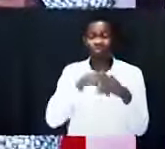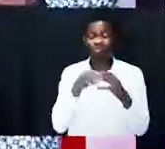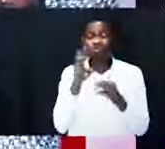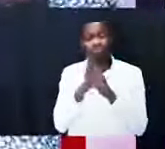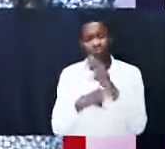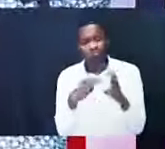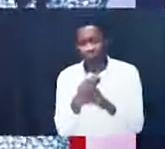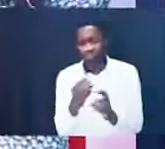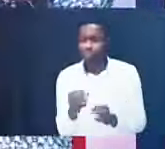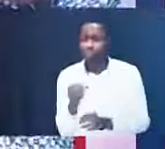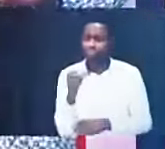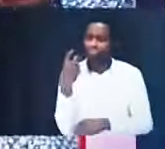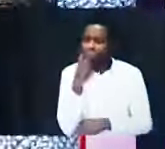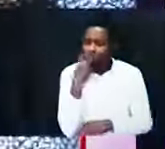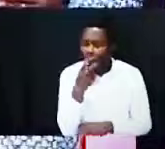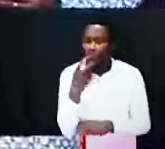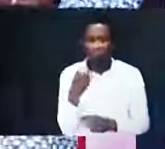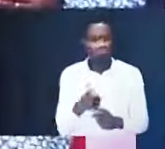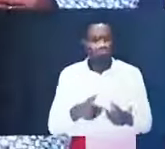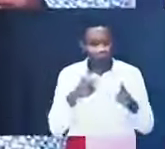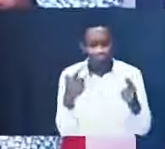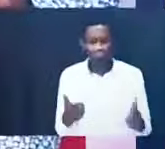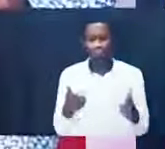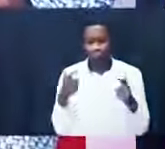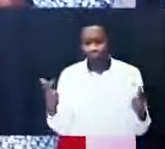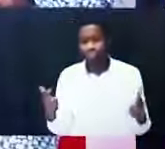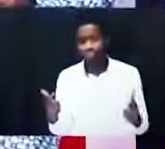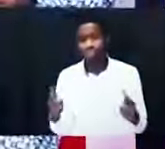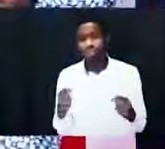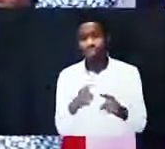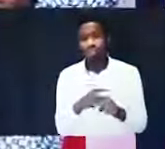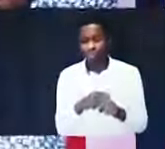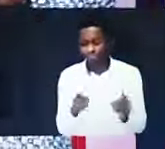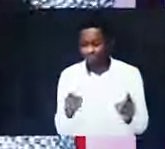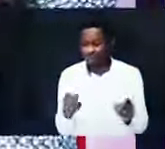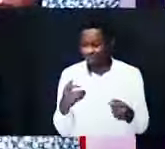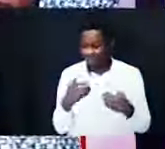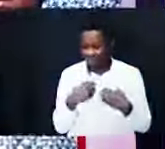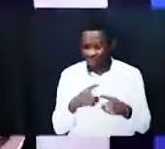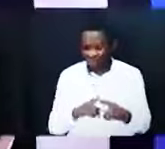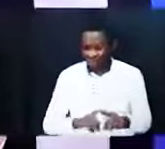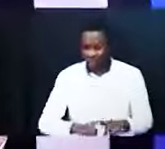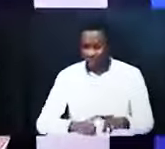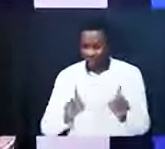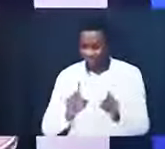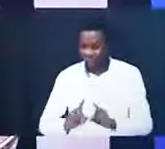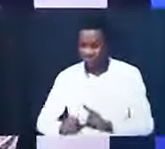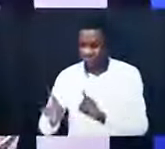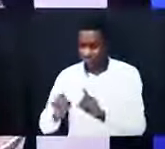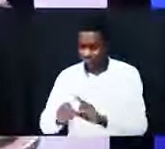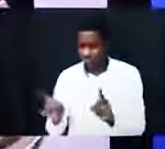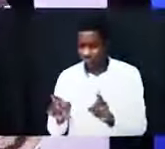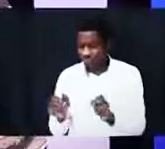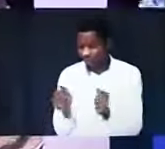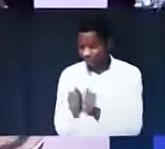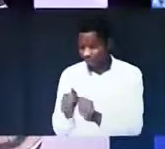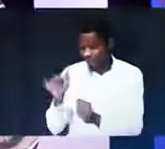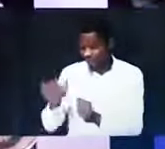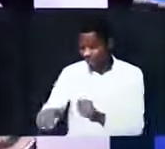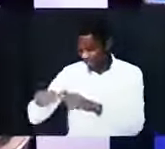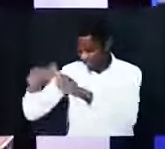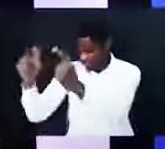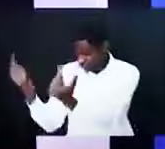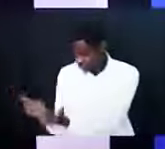such dynamism. But you see, there's so much difference between people like that